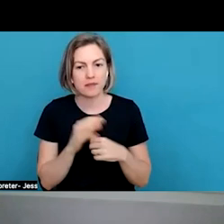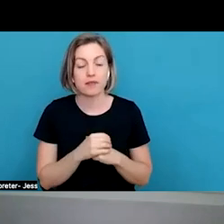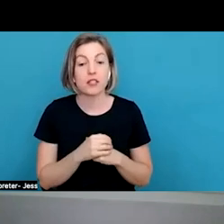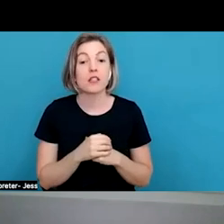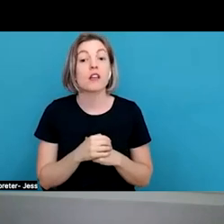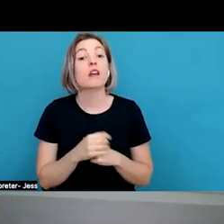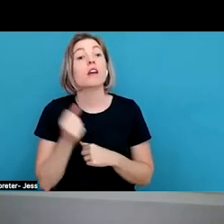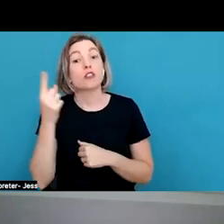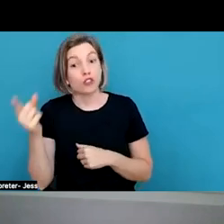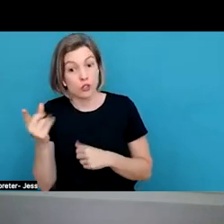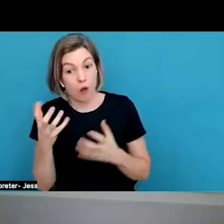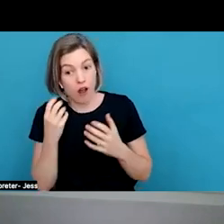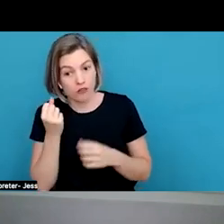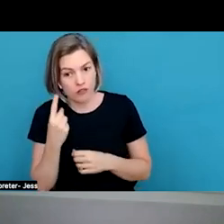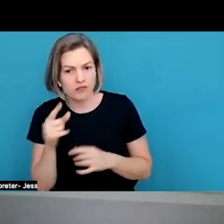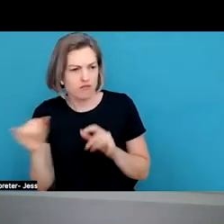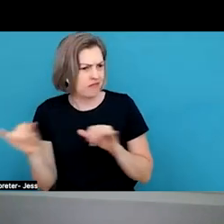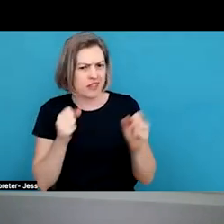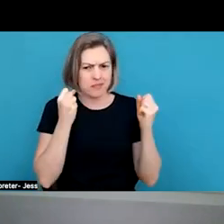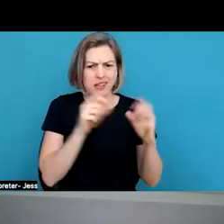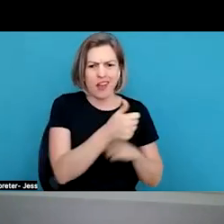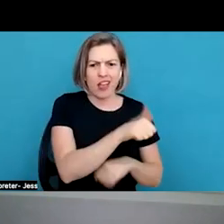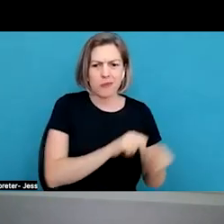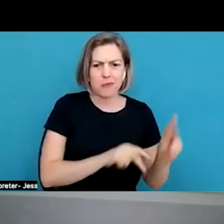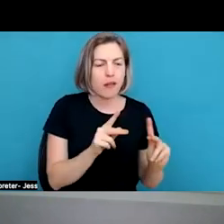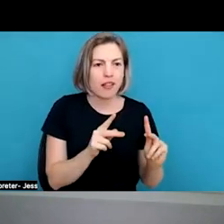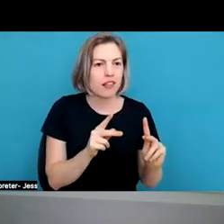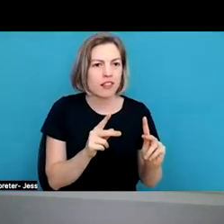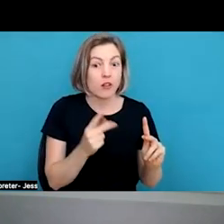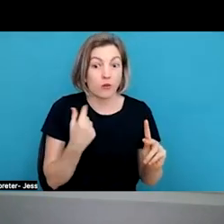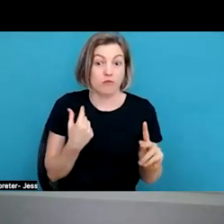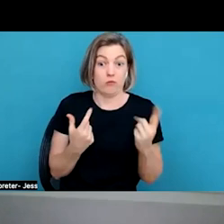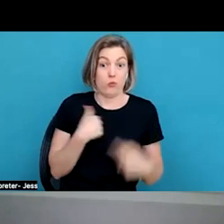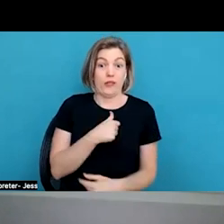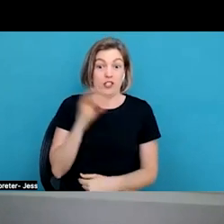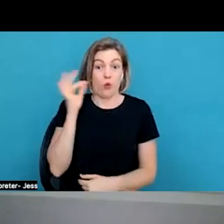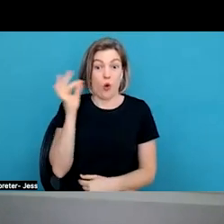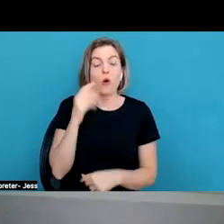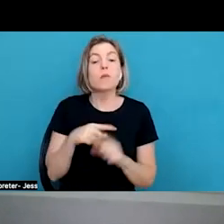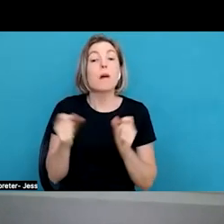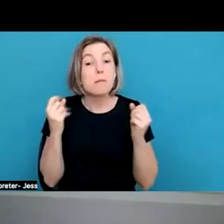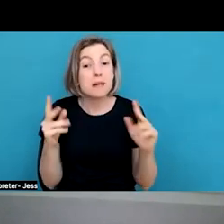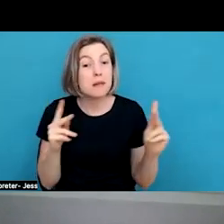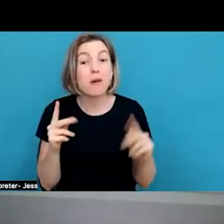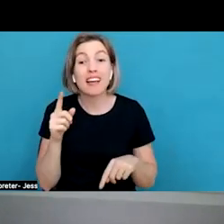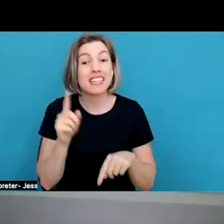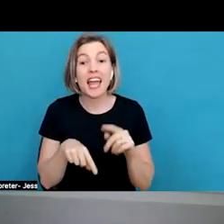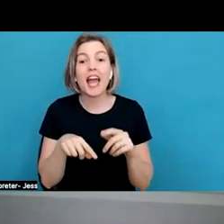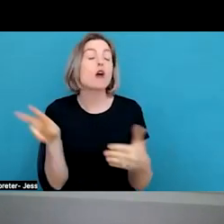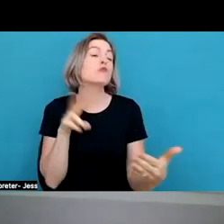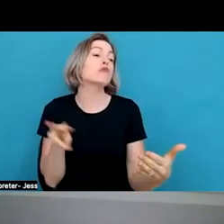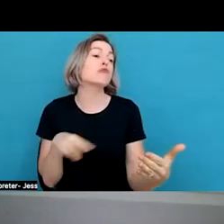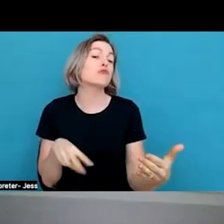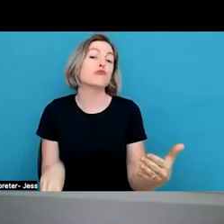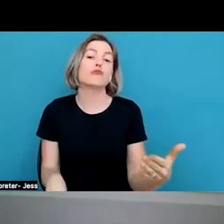was that she, like a good many other people, we're not generally aware of this, but there are many people who can't skim. They can read, but they can't